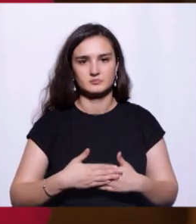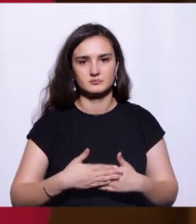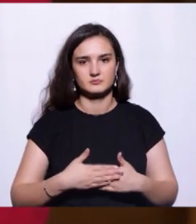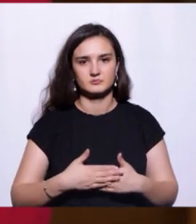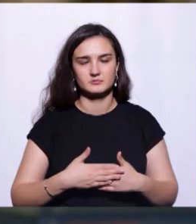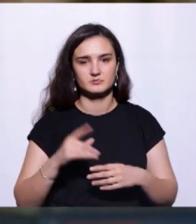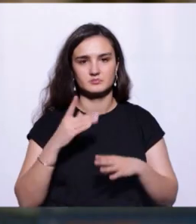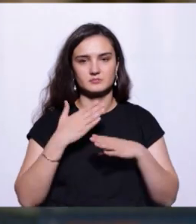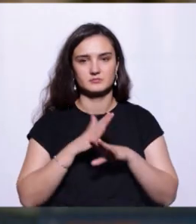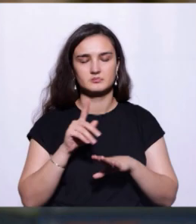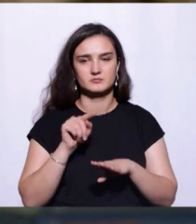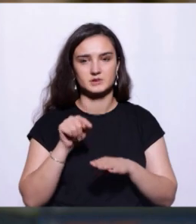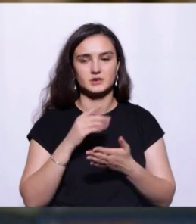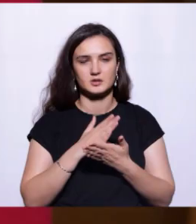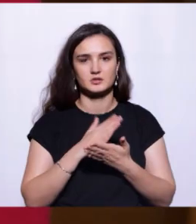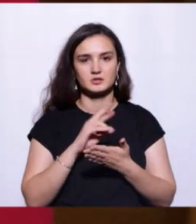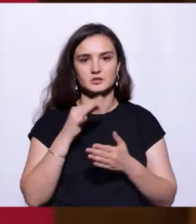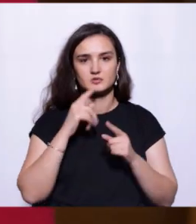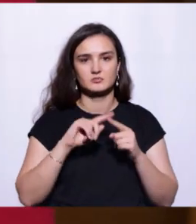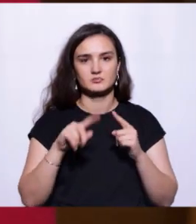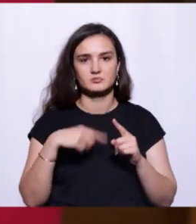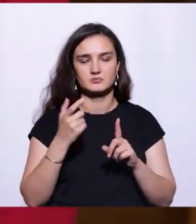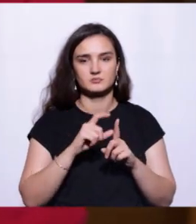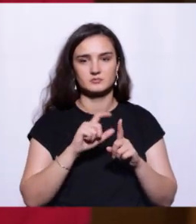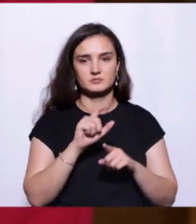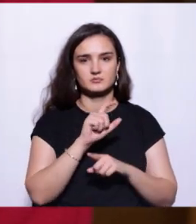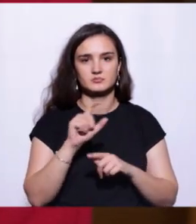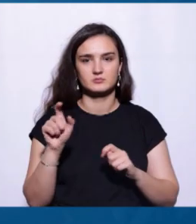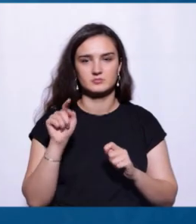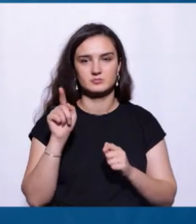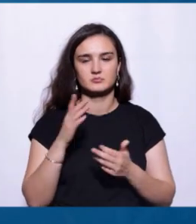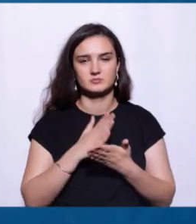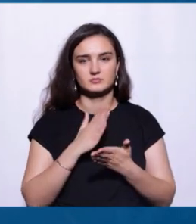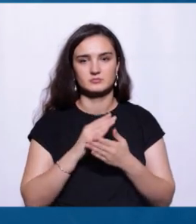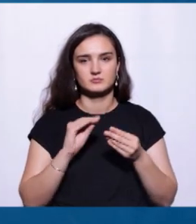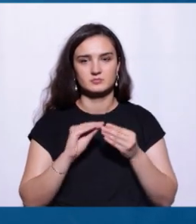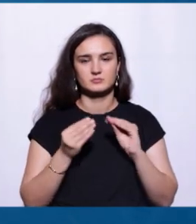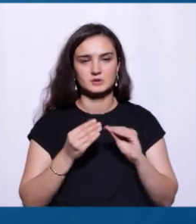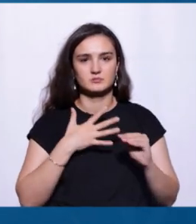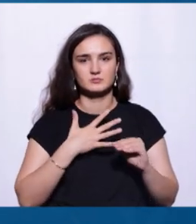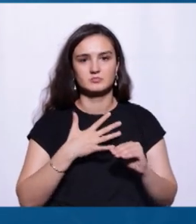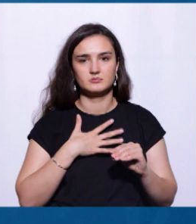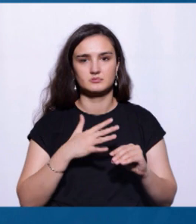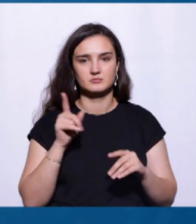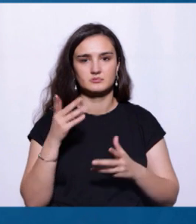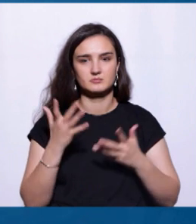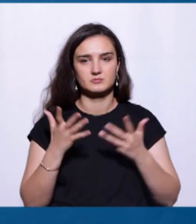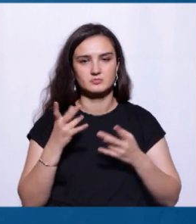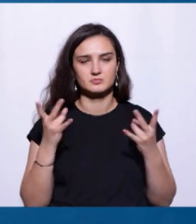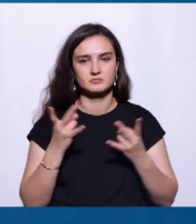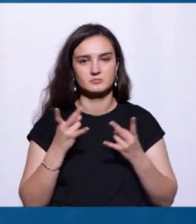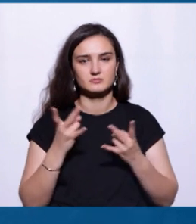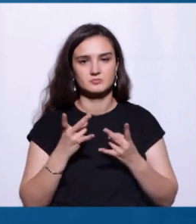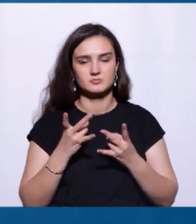of break is this. And our next sentence is, he is having some trouble breathing. He might need